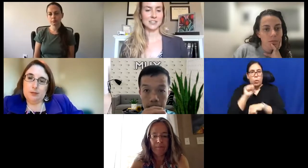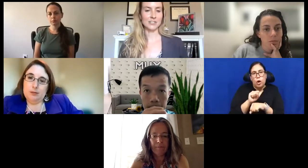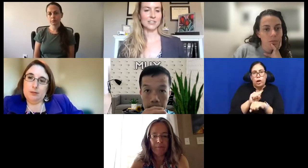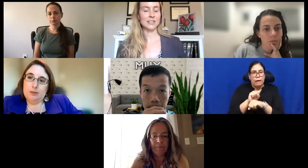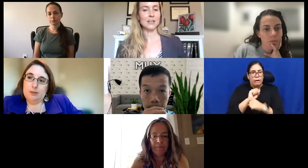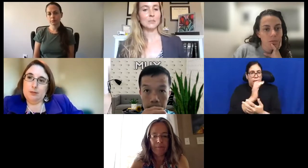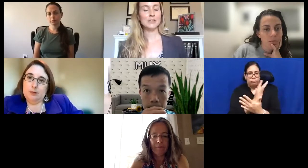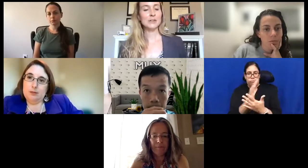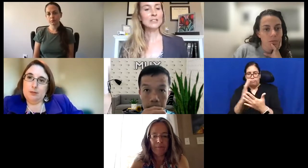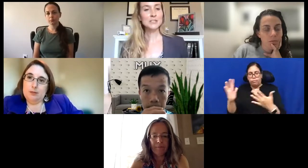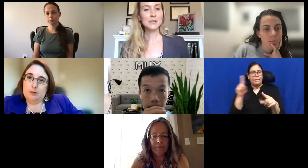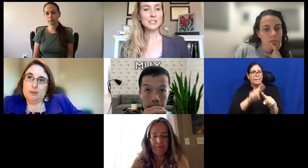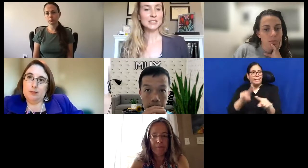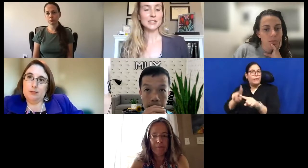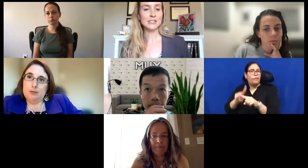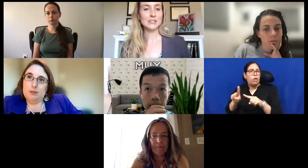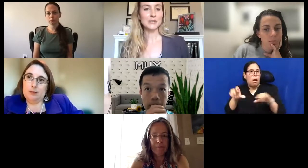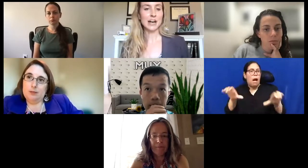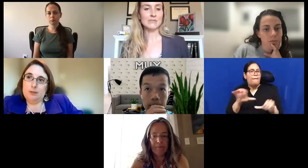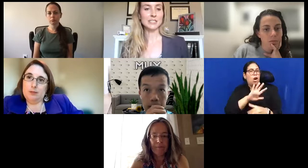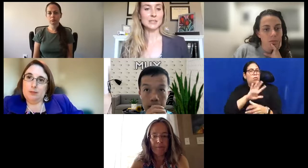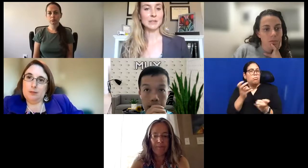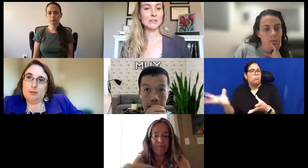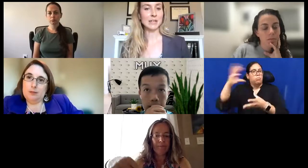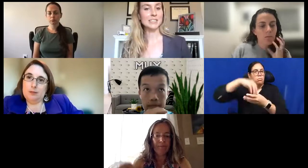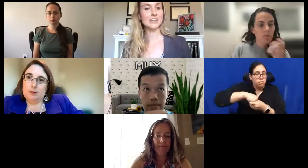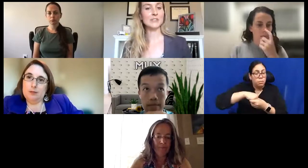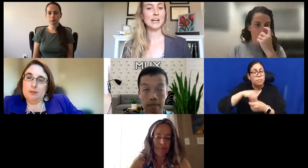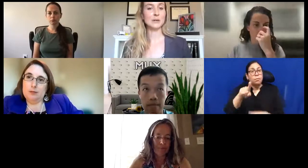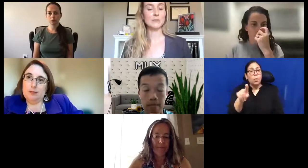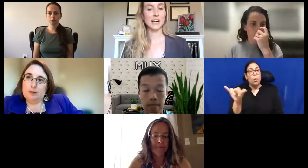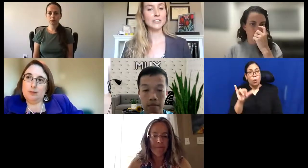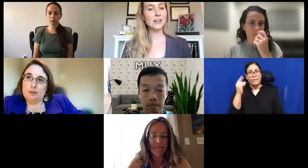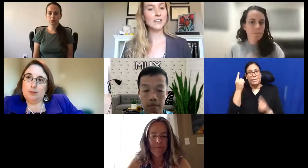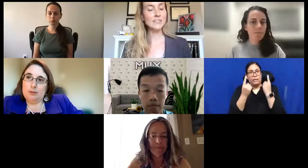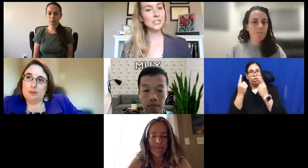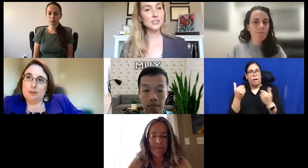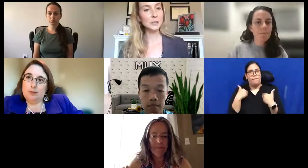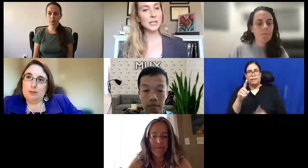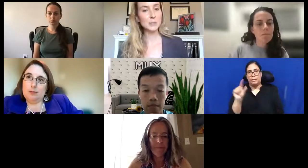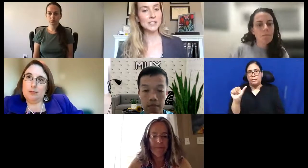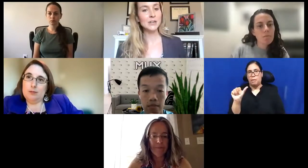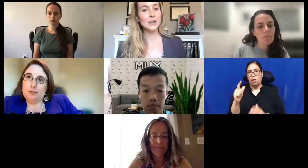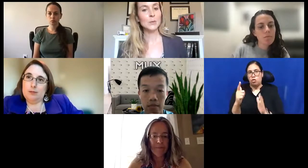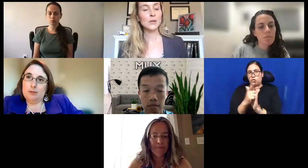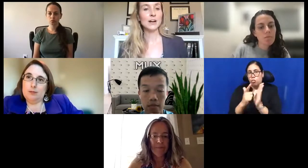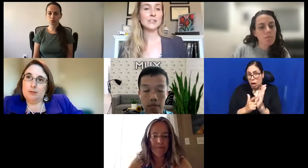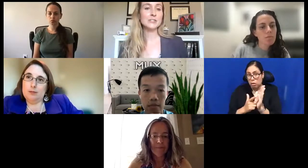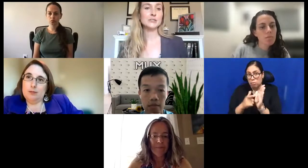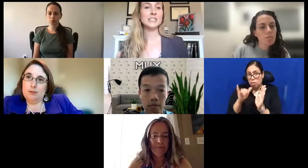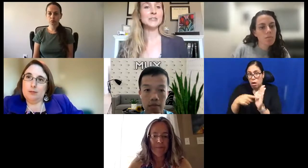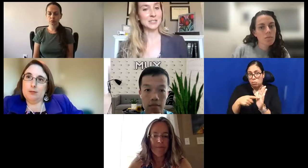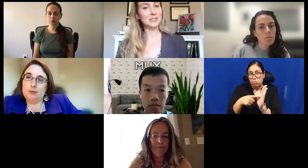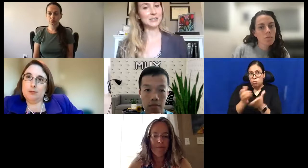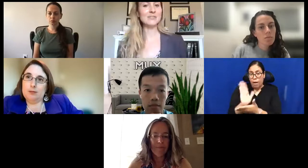activities are covered. But you're also considered to have disability rights if you have a record of having such an impairment, or